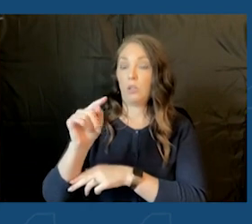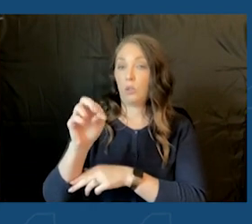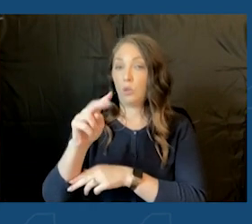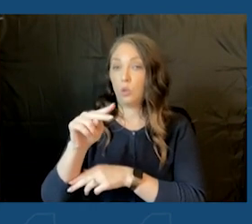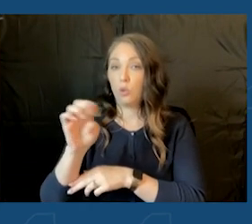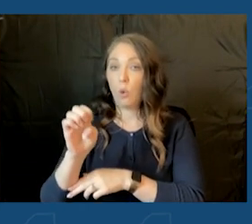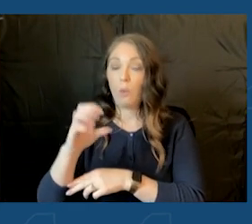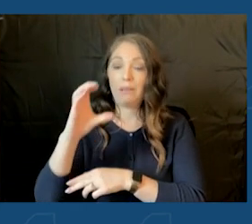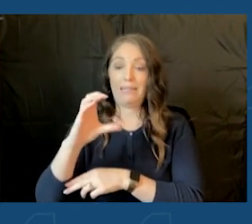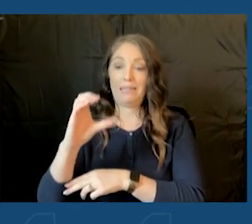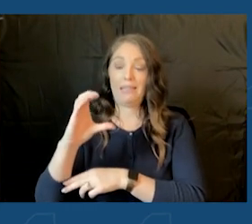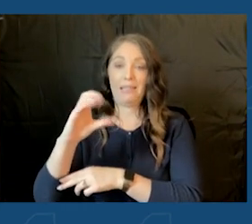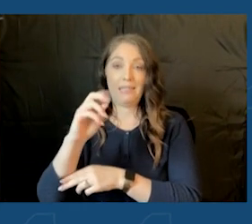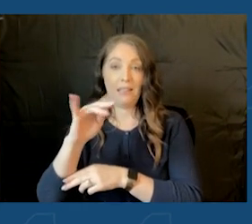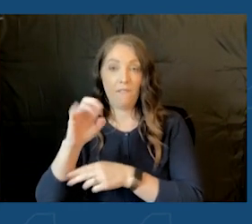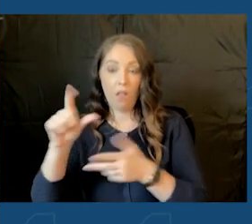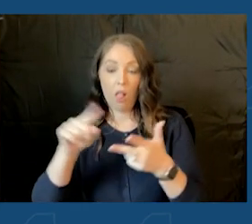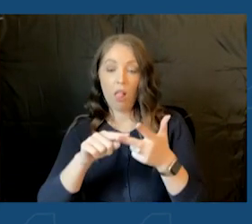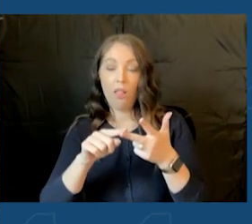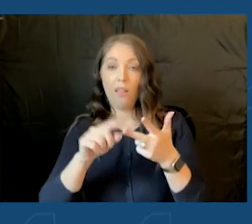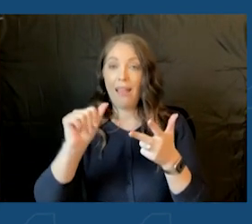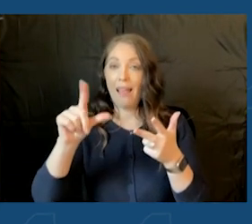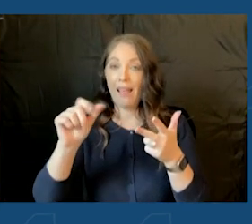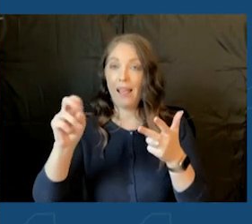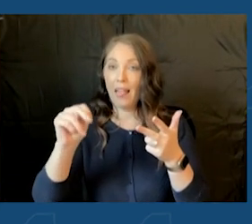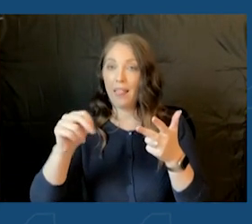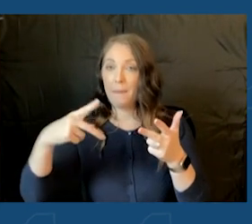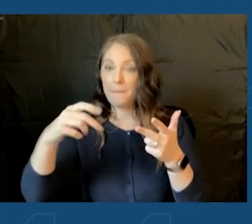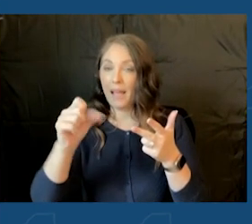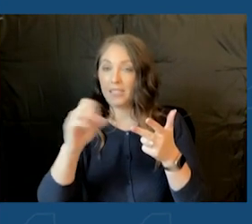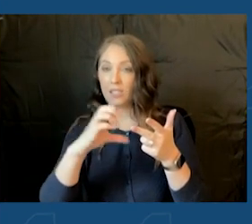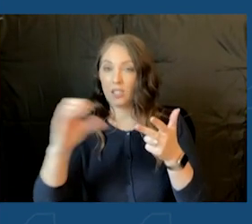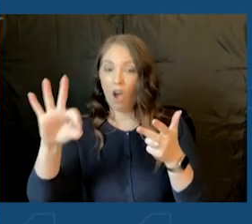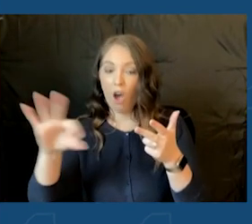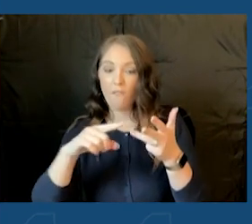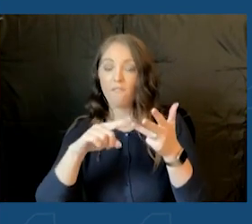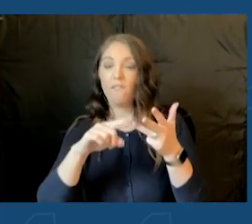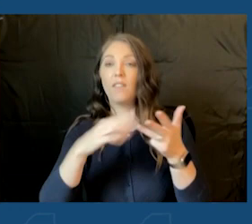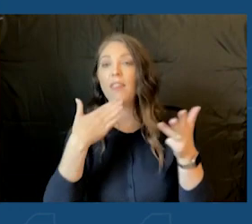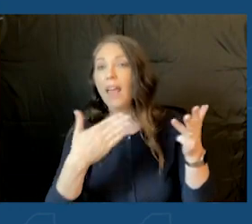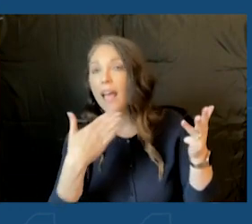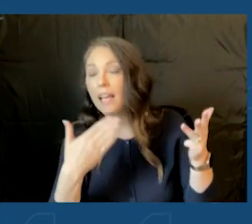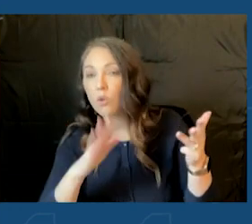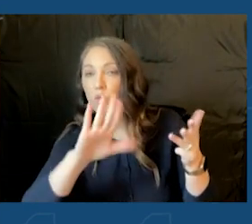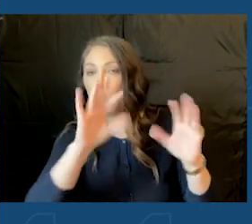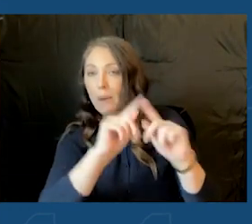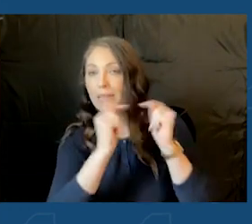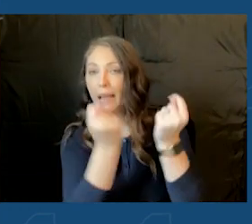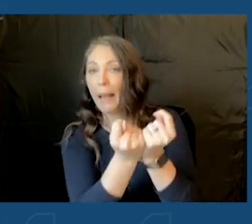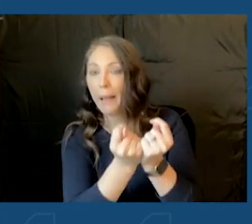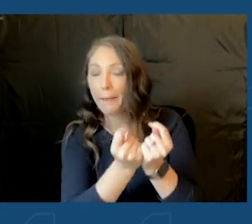Civil, and Halmar. Alan Paskoff, I see you out there. Thank you, Alan. Thank you, your team.